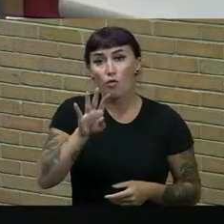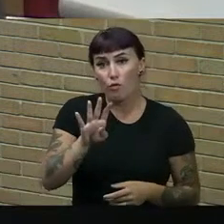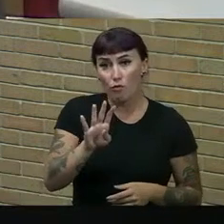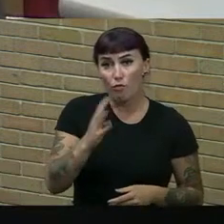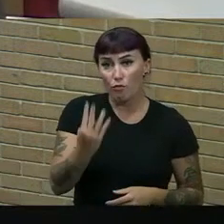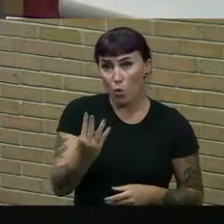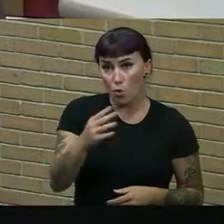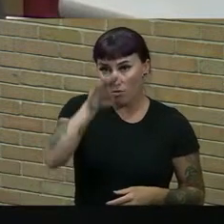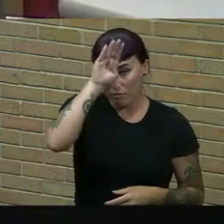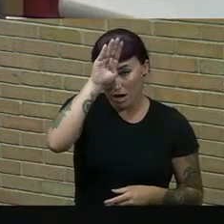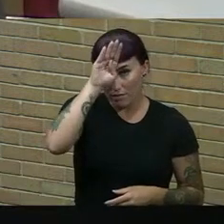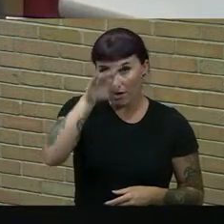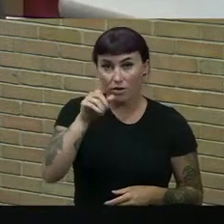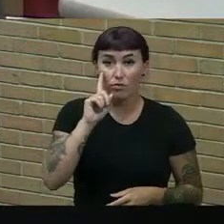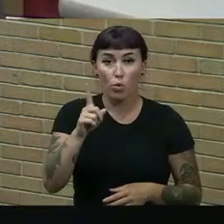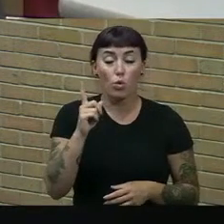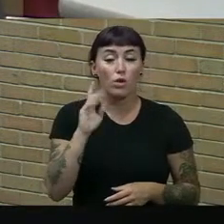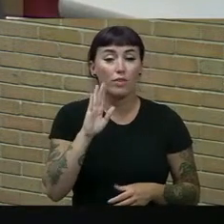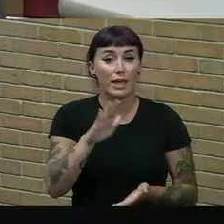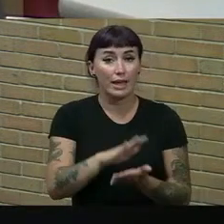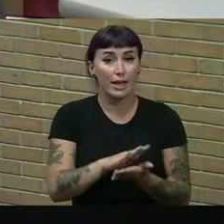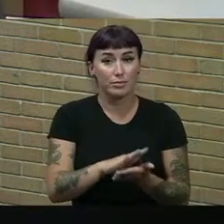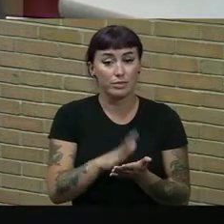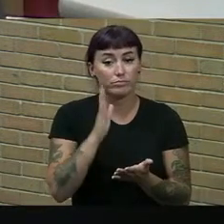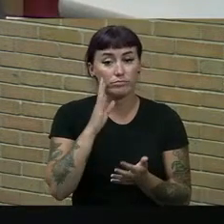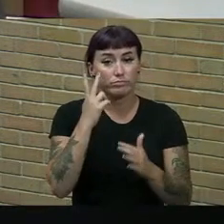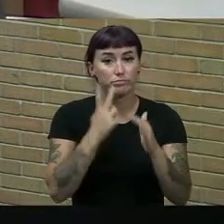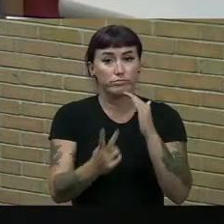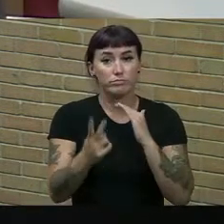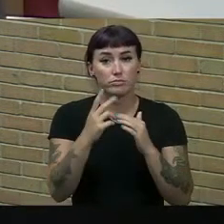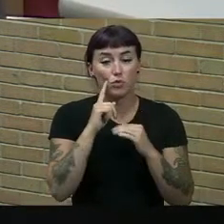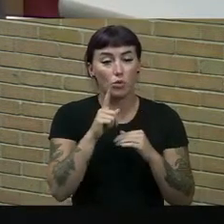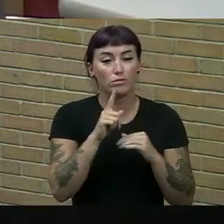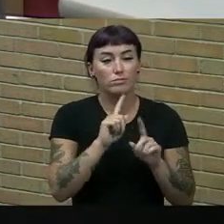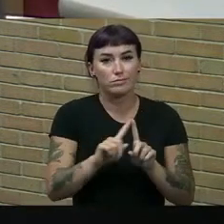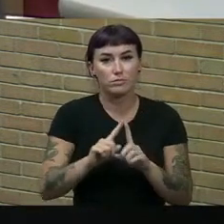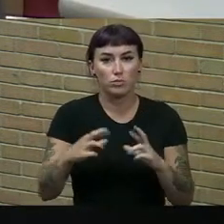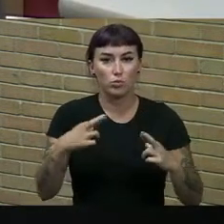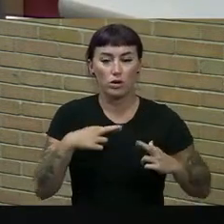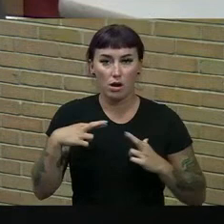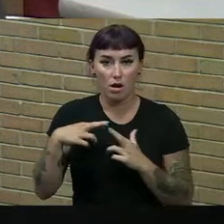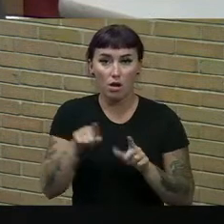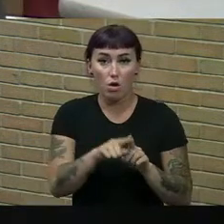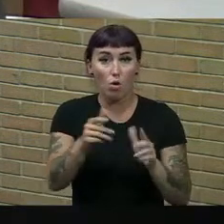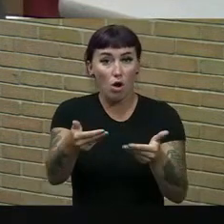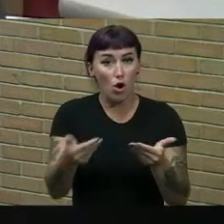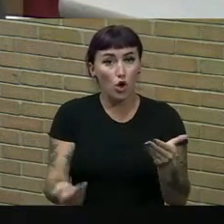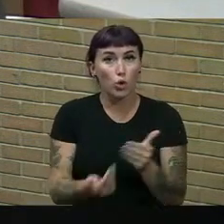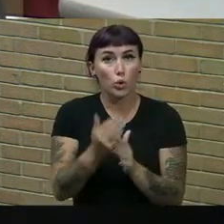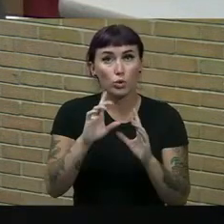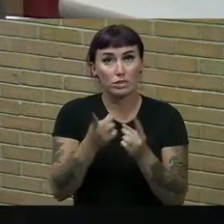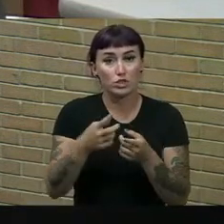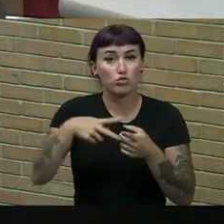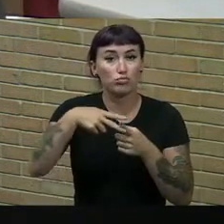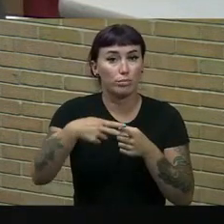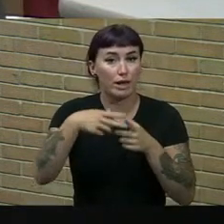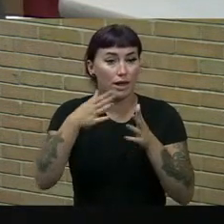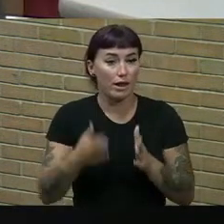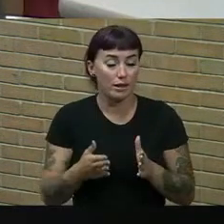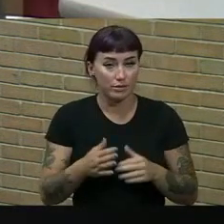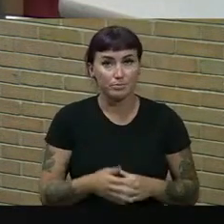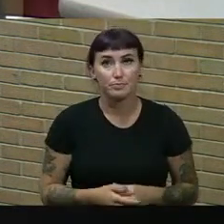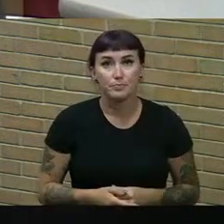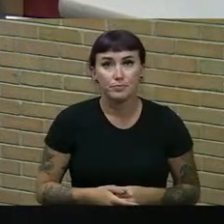the August Academy in anticipation of retirements, and they're hiring a new district mechanic due to a